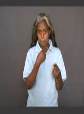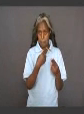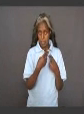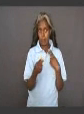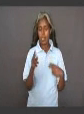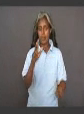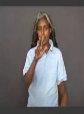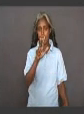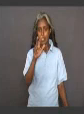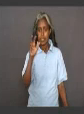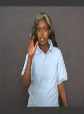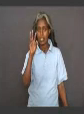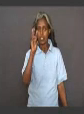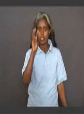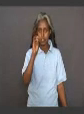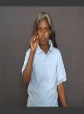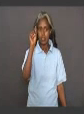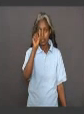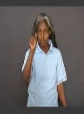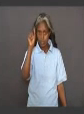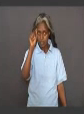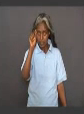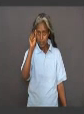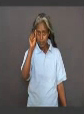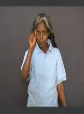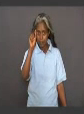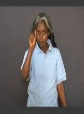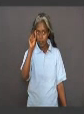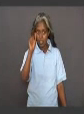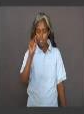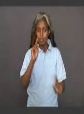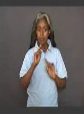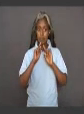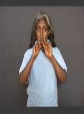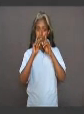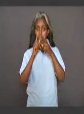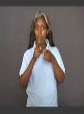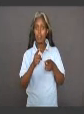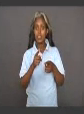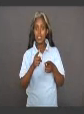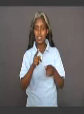by 360 degrees. The answer is